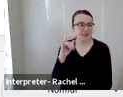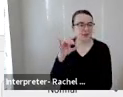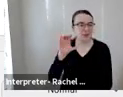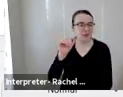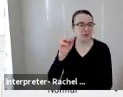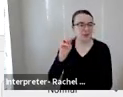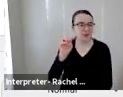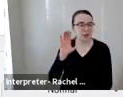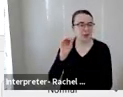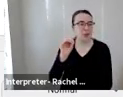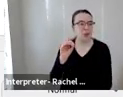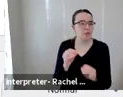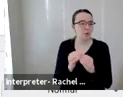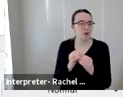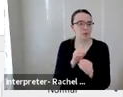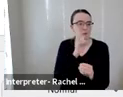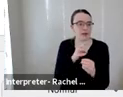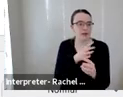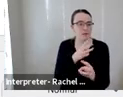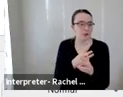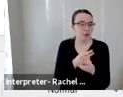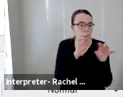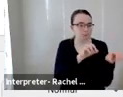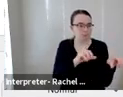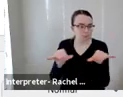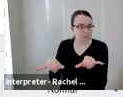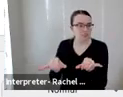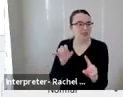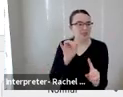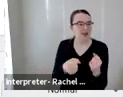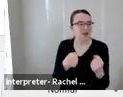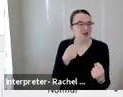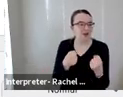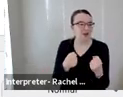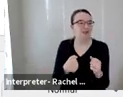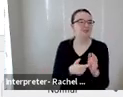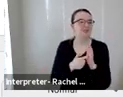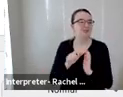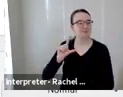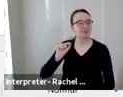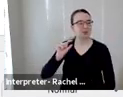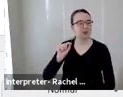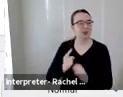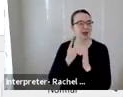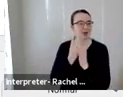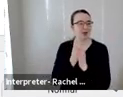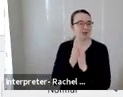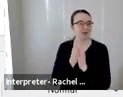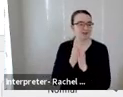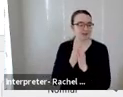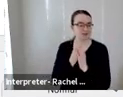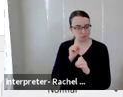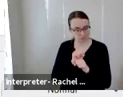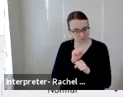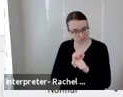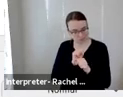more accurate actual car, that's probably 20 hours worth of work pushing that through.